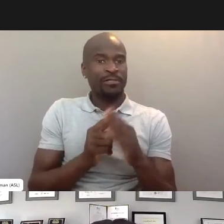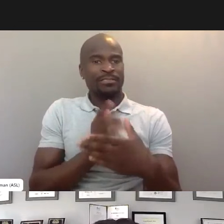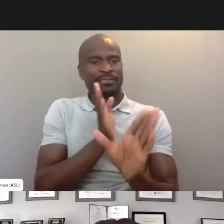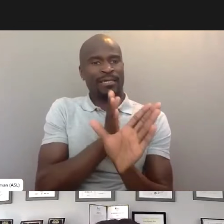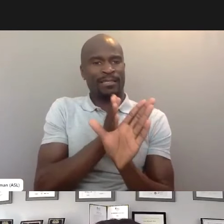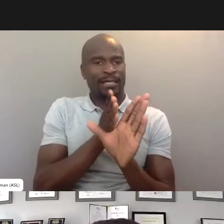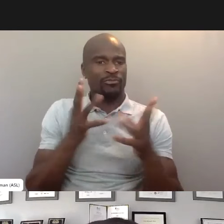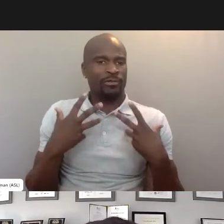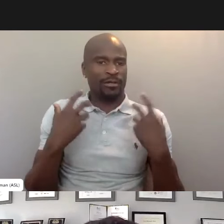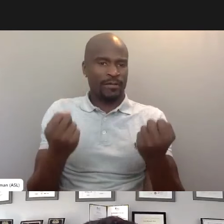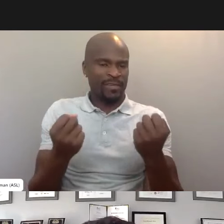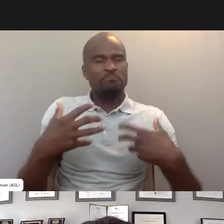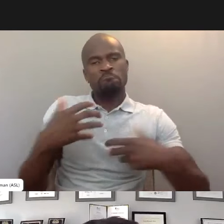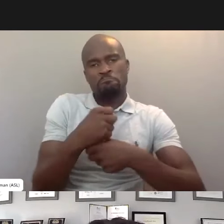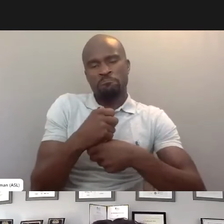SPR.